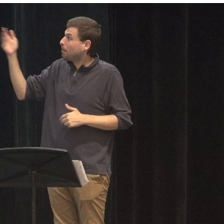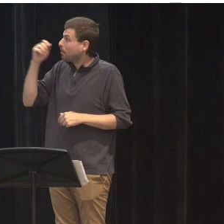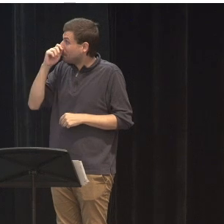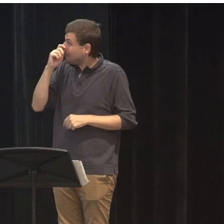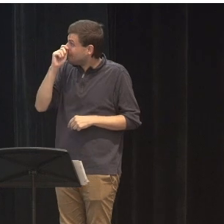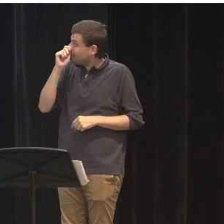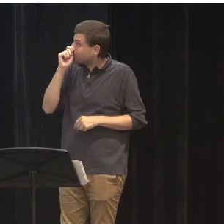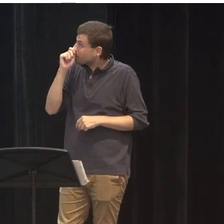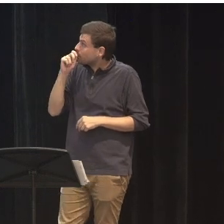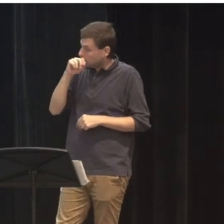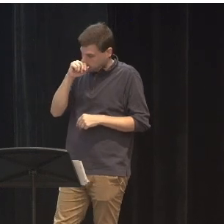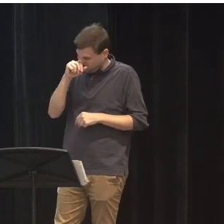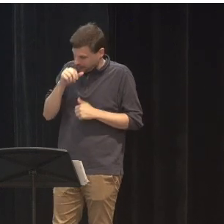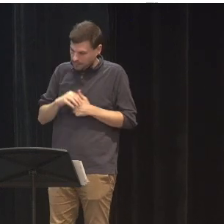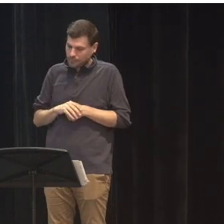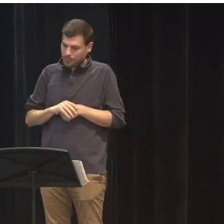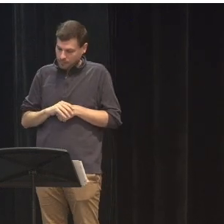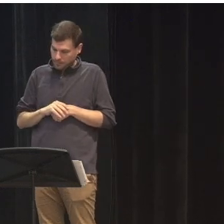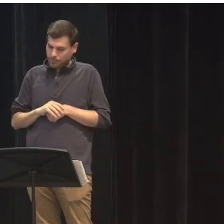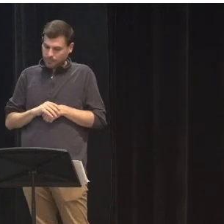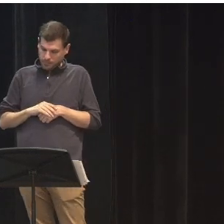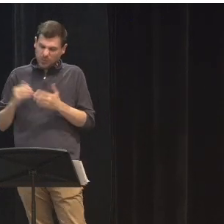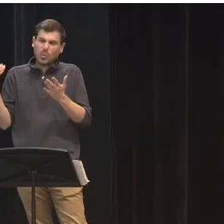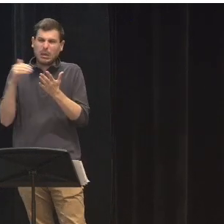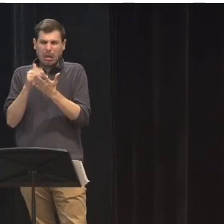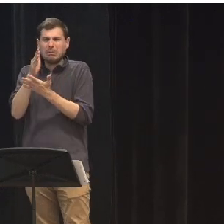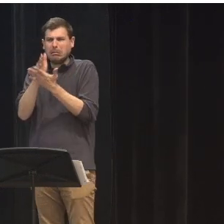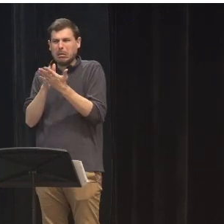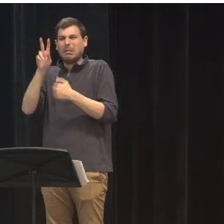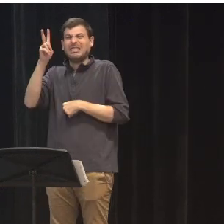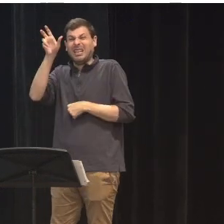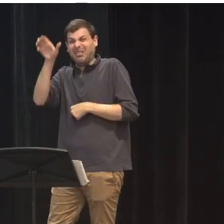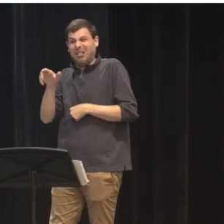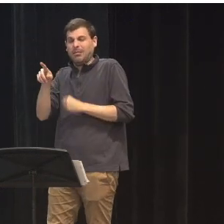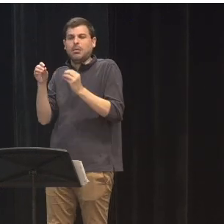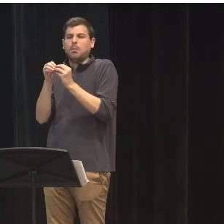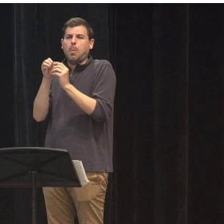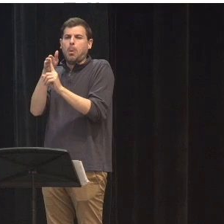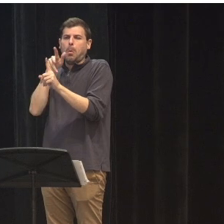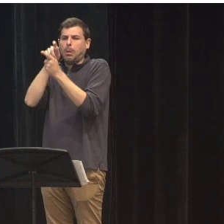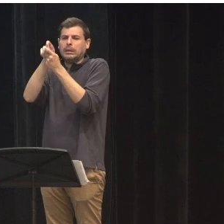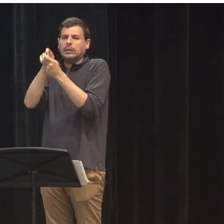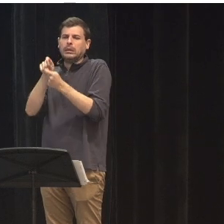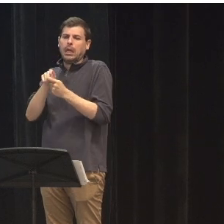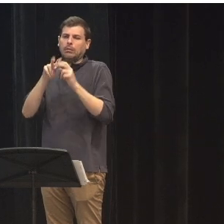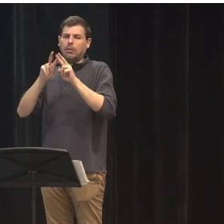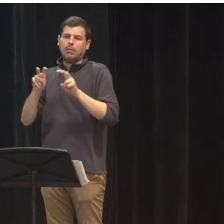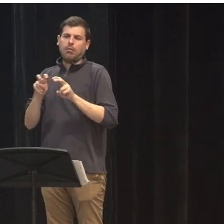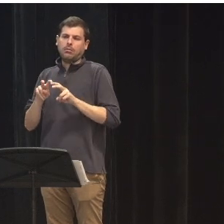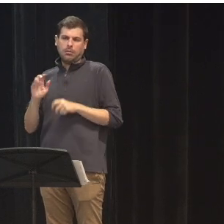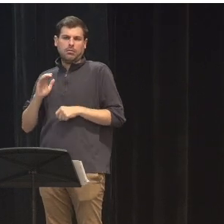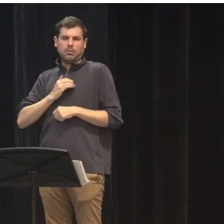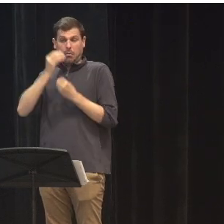So as I said, that second column had some of these more detailed analyses. I'll just walk you through what we looked at.